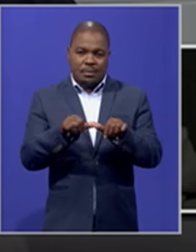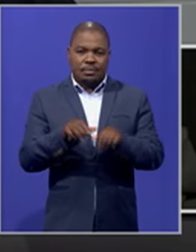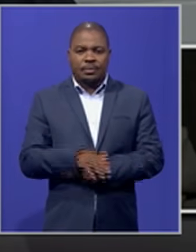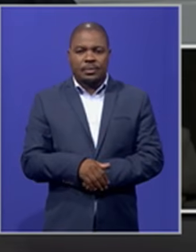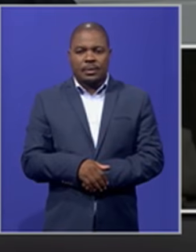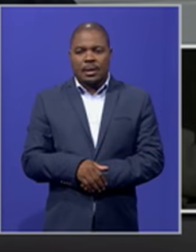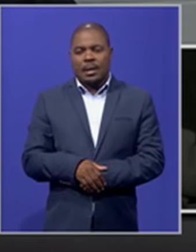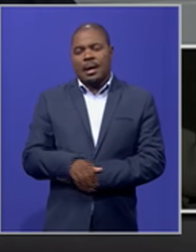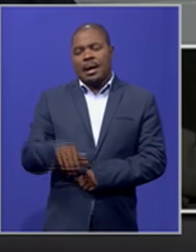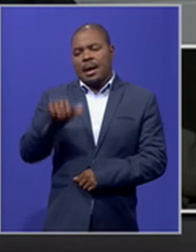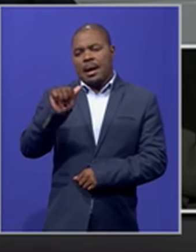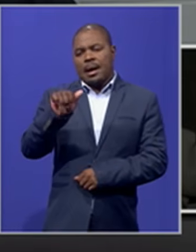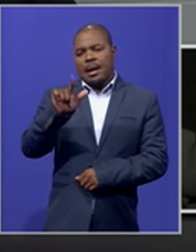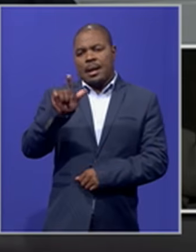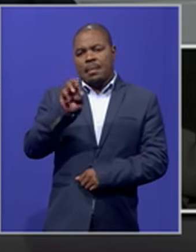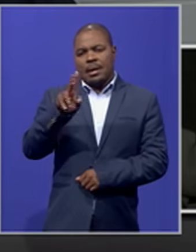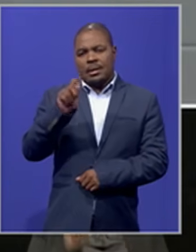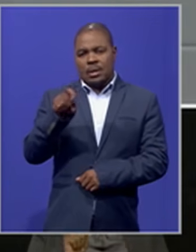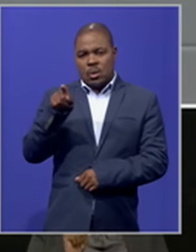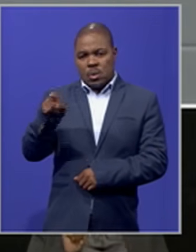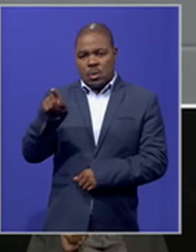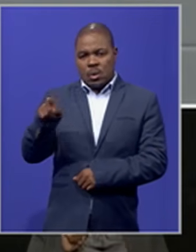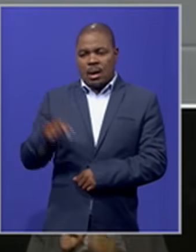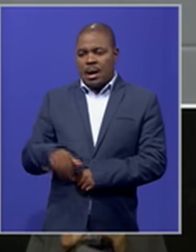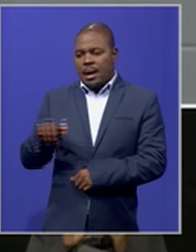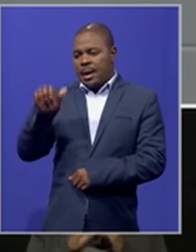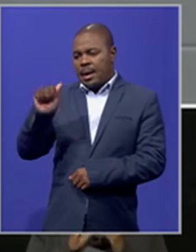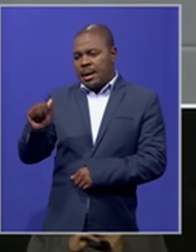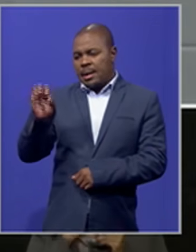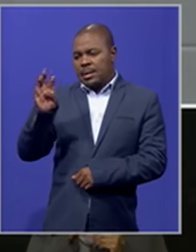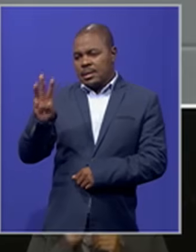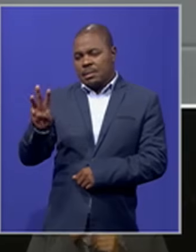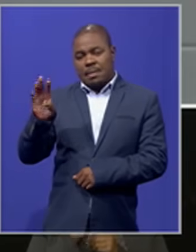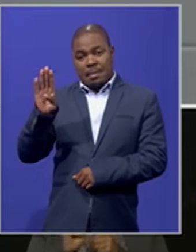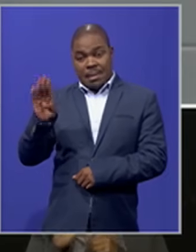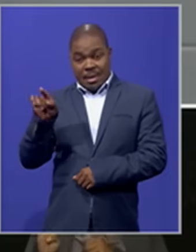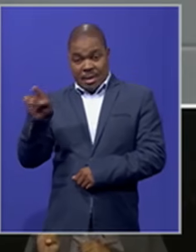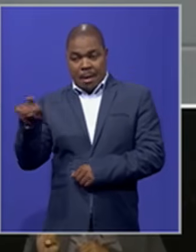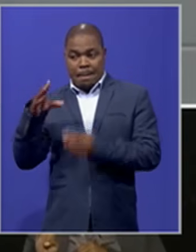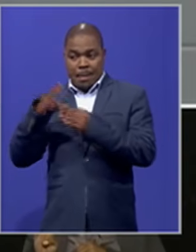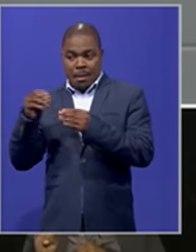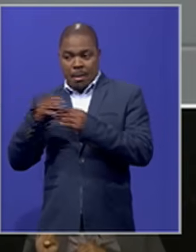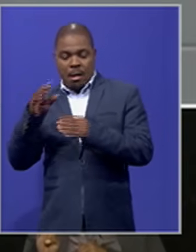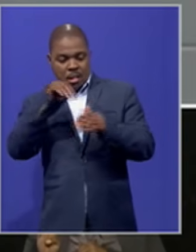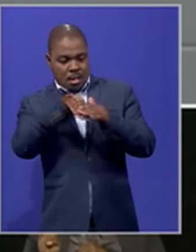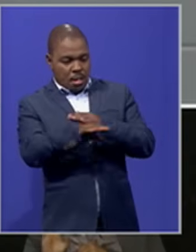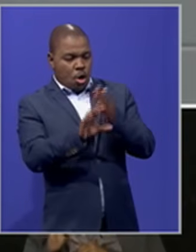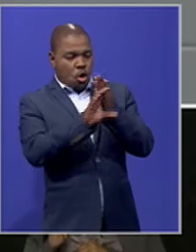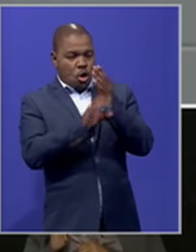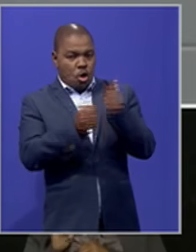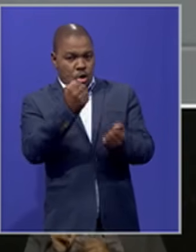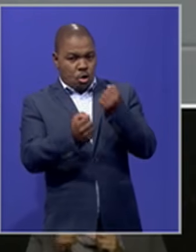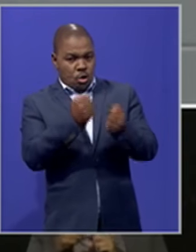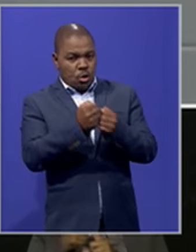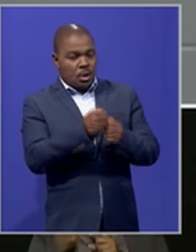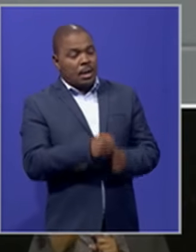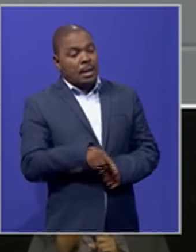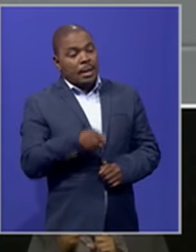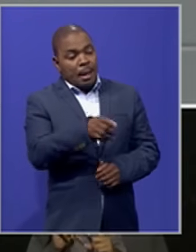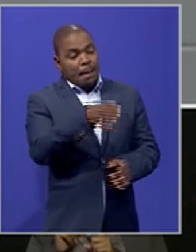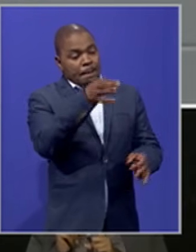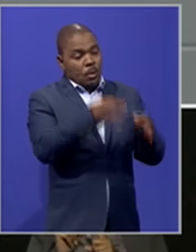Ryan Albert, a member of the Avia Beer, approaching the Concourt to overturn the interdict on